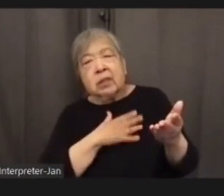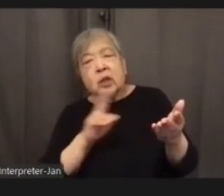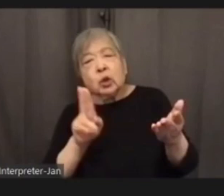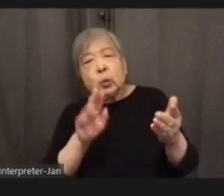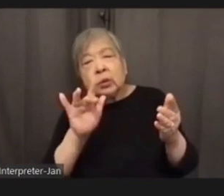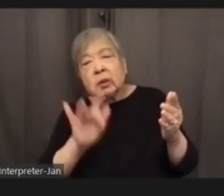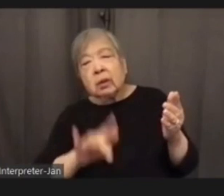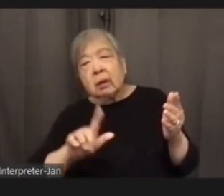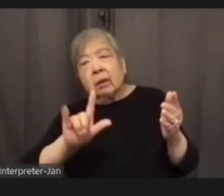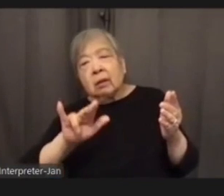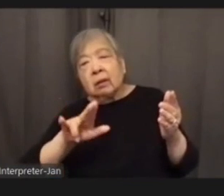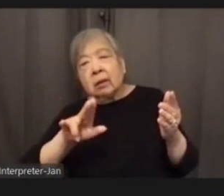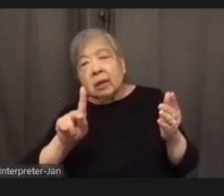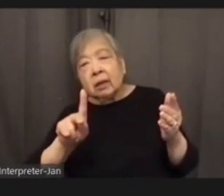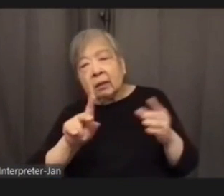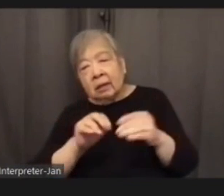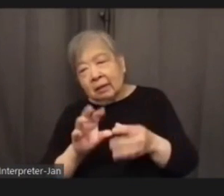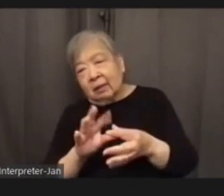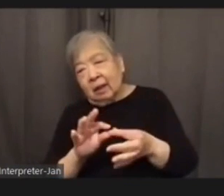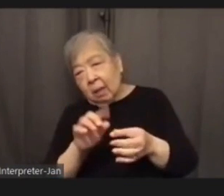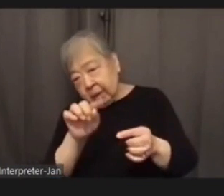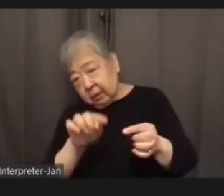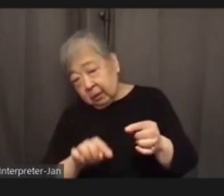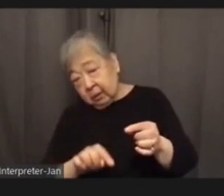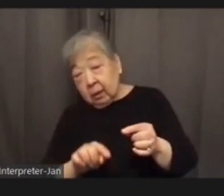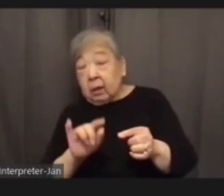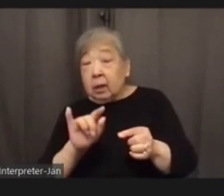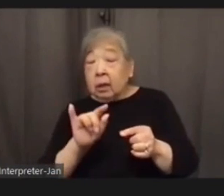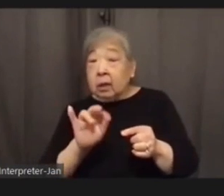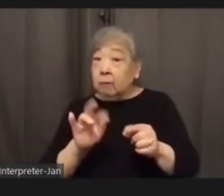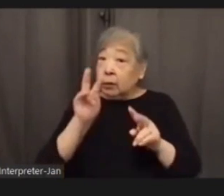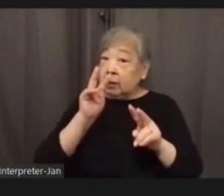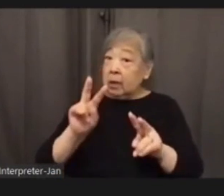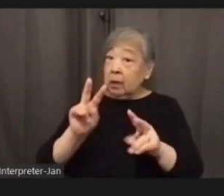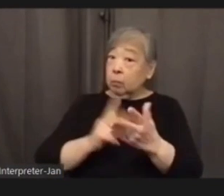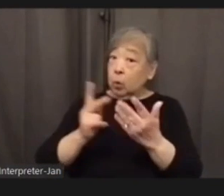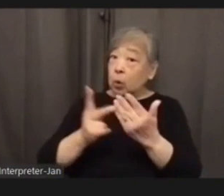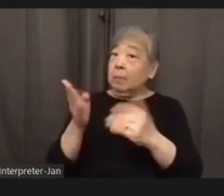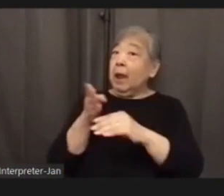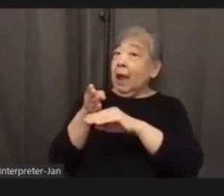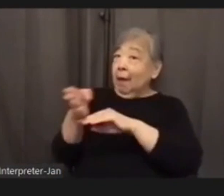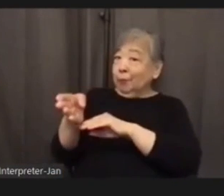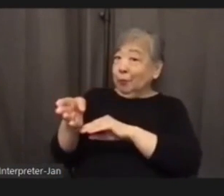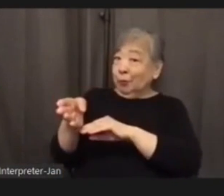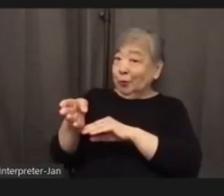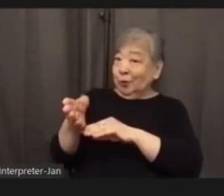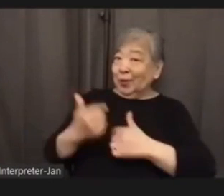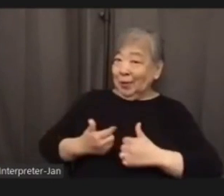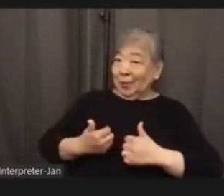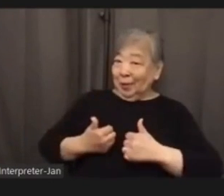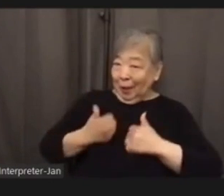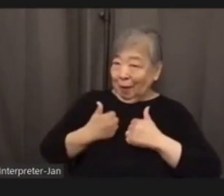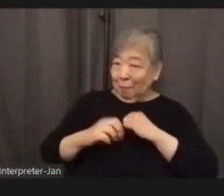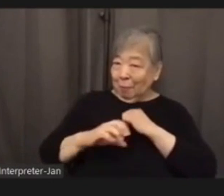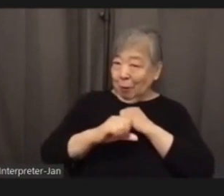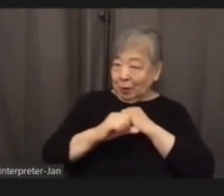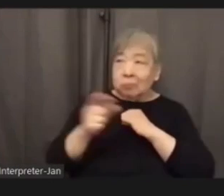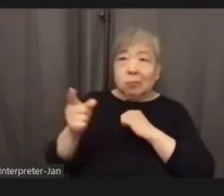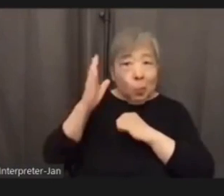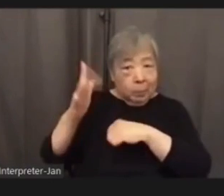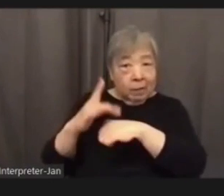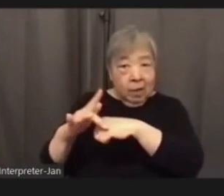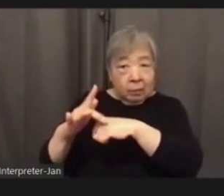use the link provided in the comments section. And if you're viewing this program after the live broadcast, and it will be